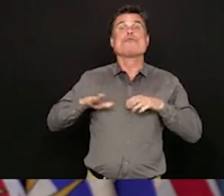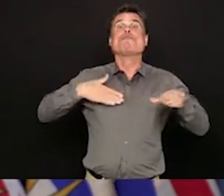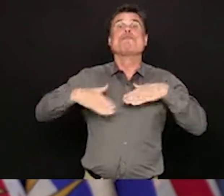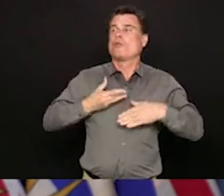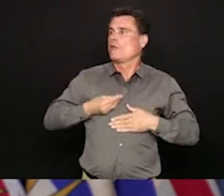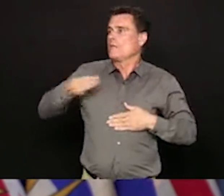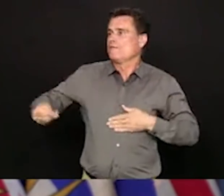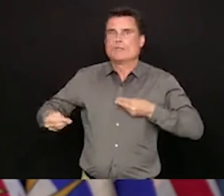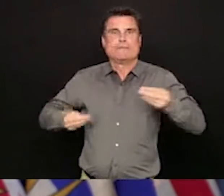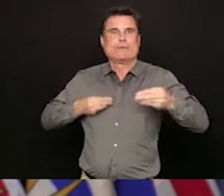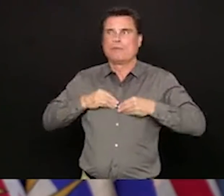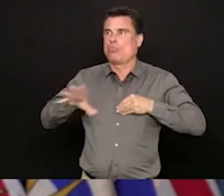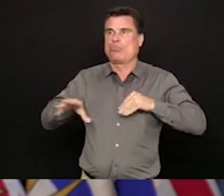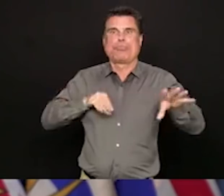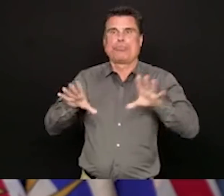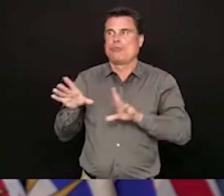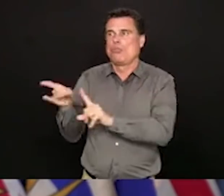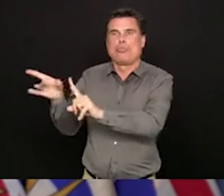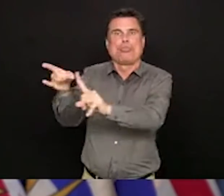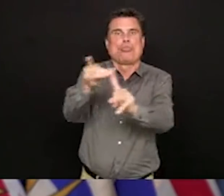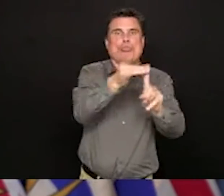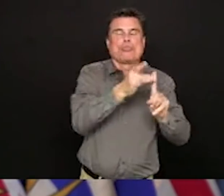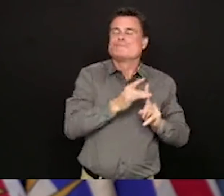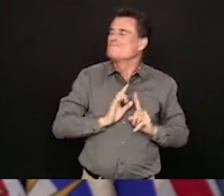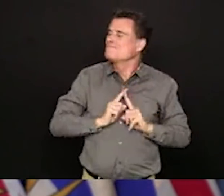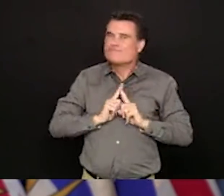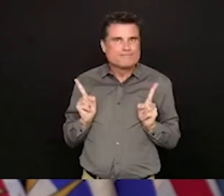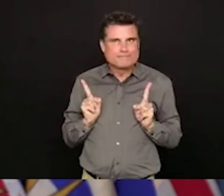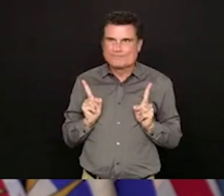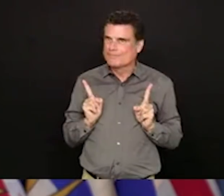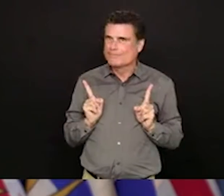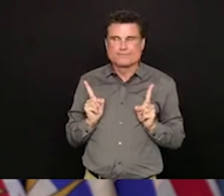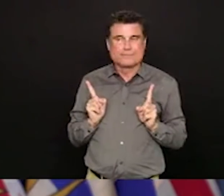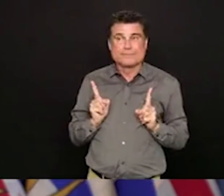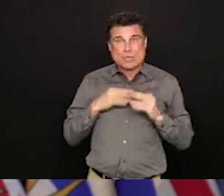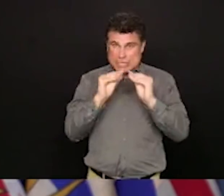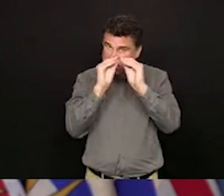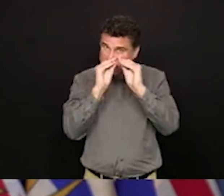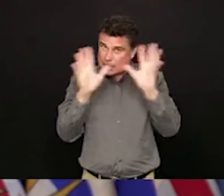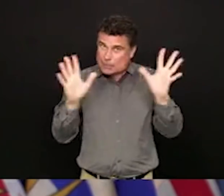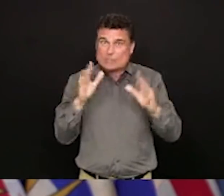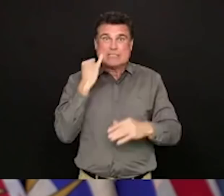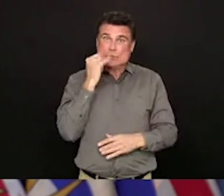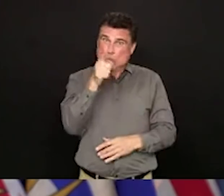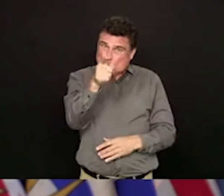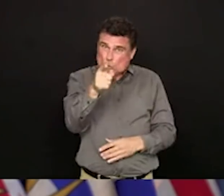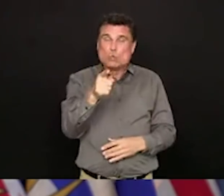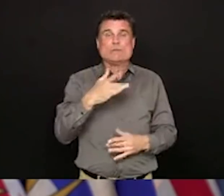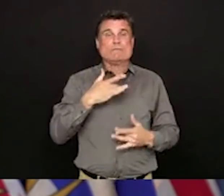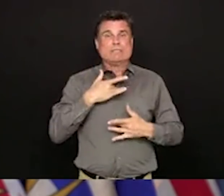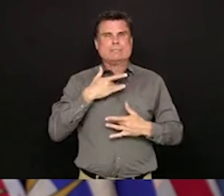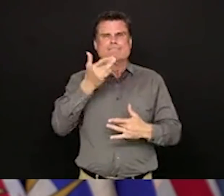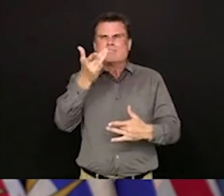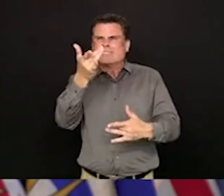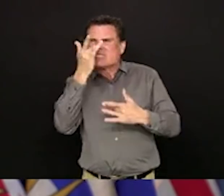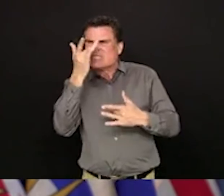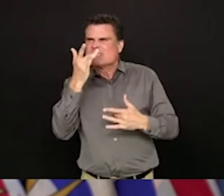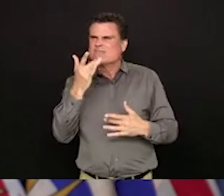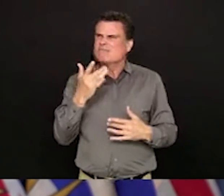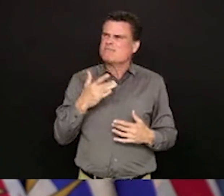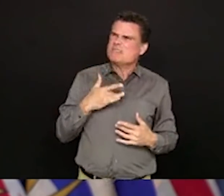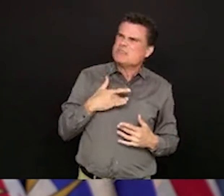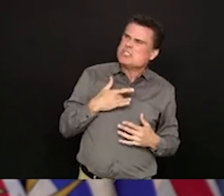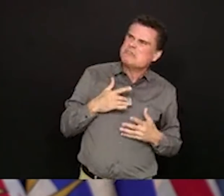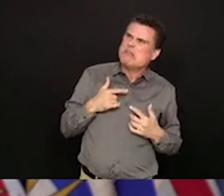it's a cold, whether you feel it's allergies, whether you are concerned you might have COVID-19, stay home, stay away from others,